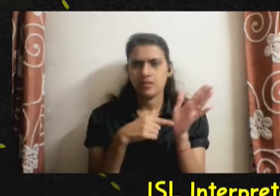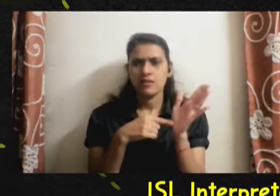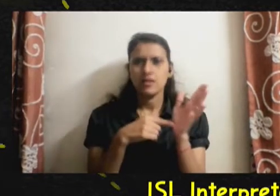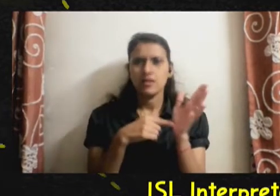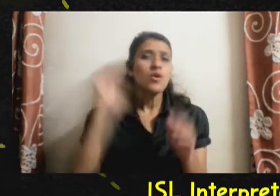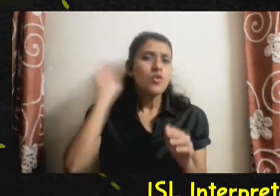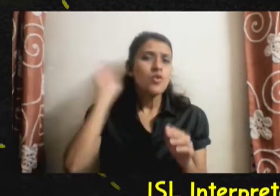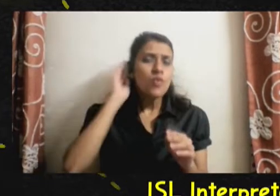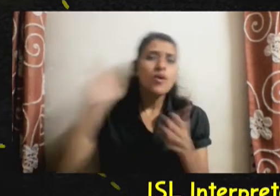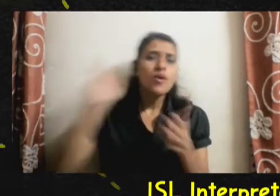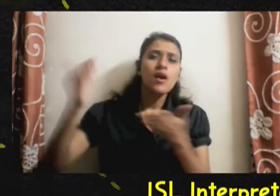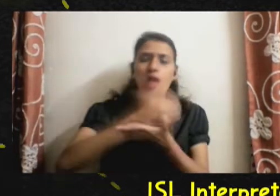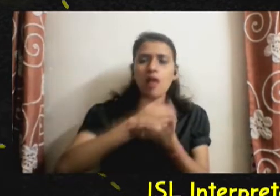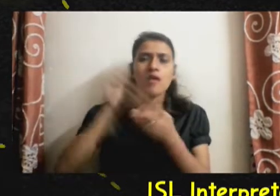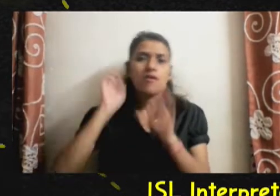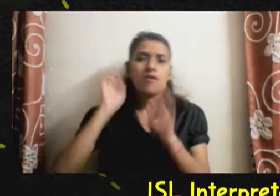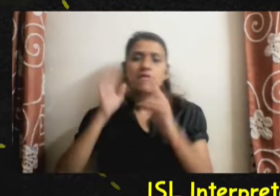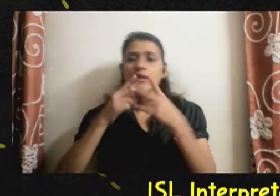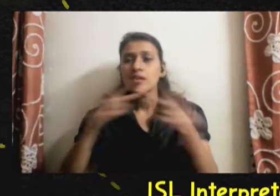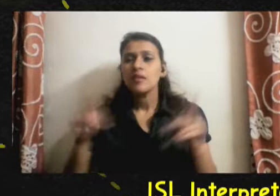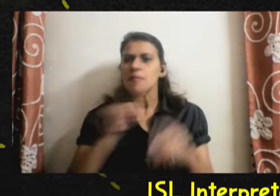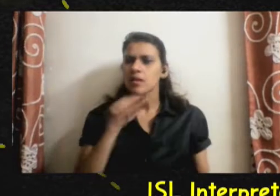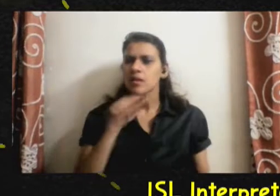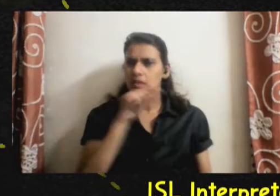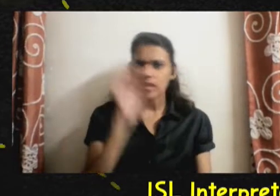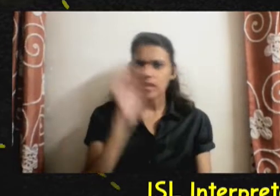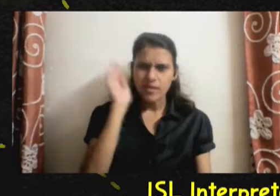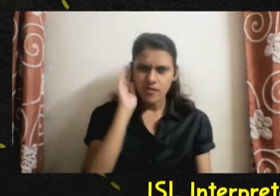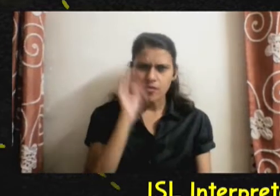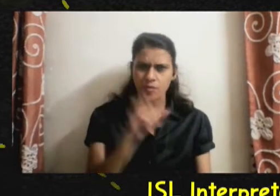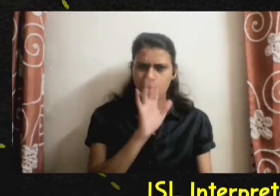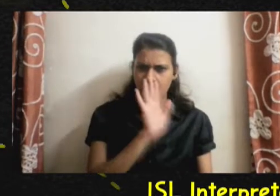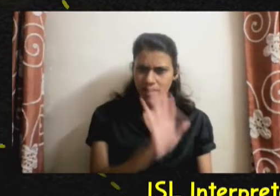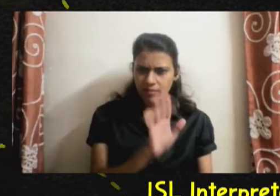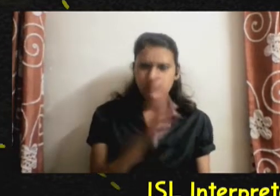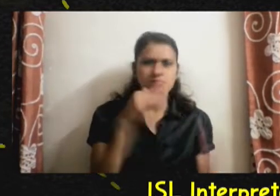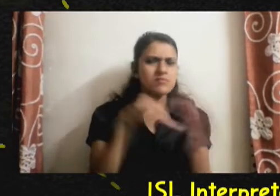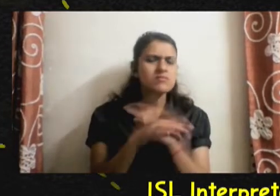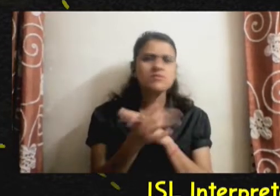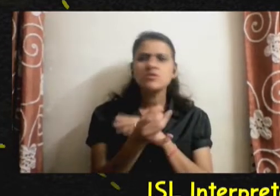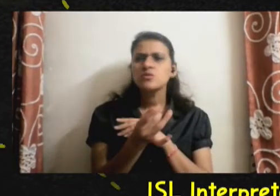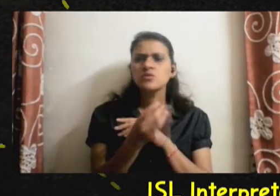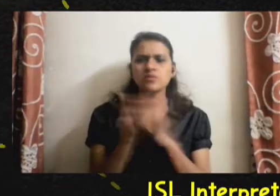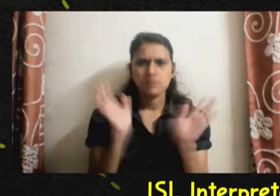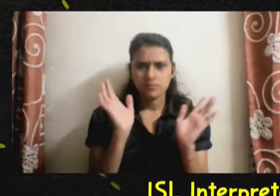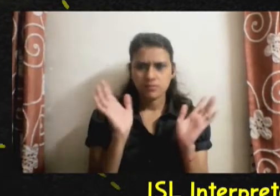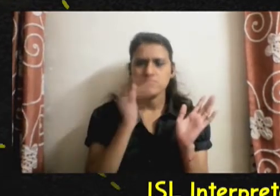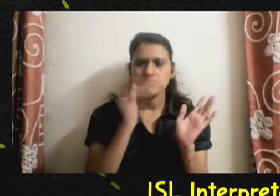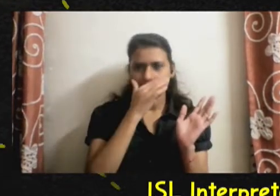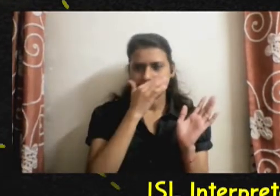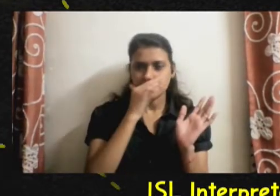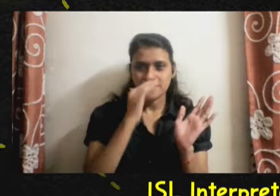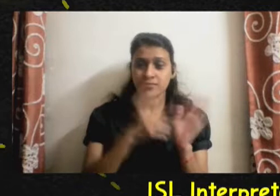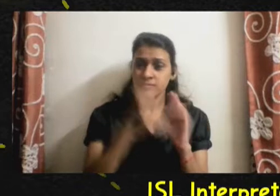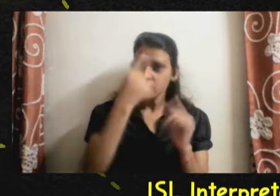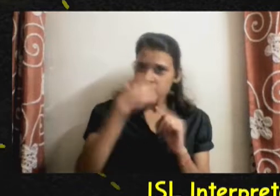over the spectrum. And we are talking about young people in the throes of crisis often that are turning to these resources.